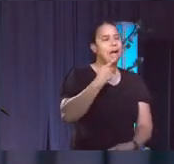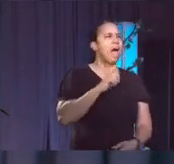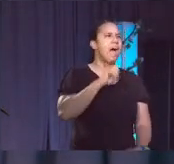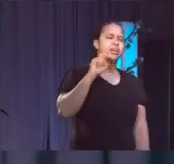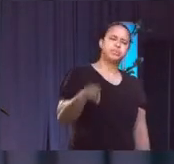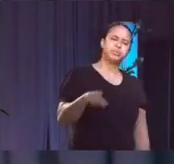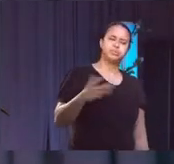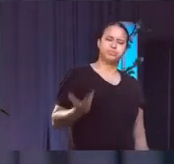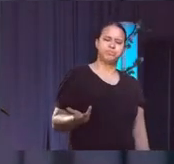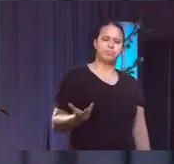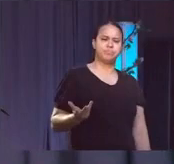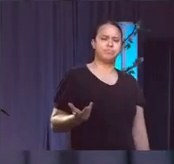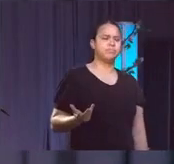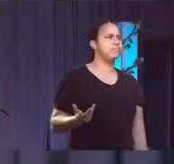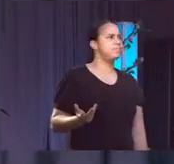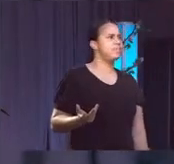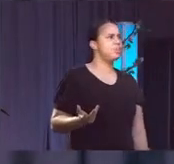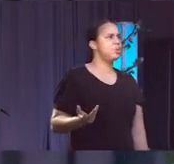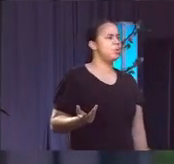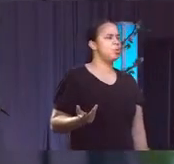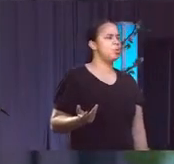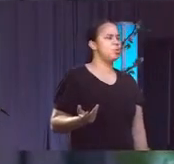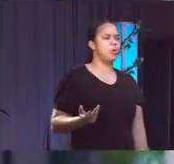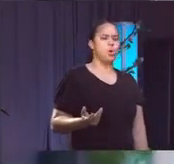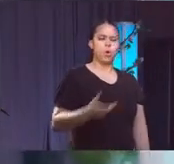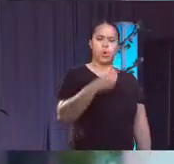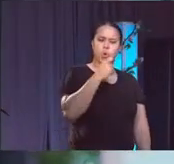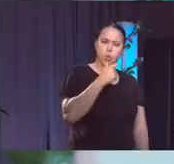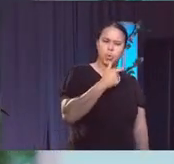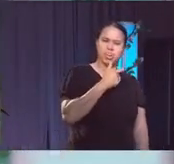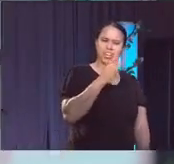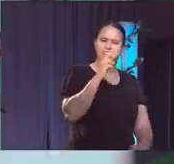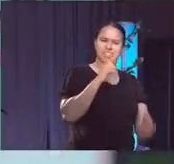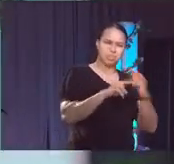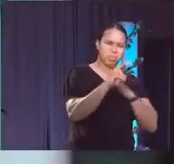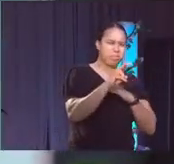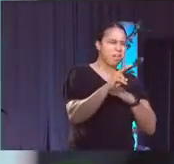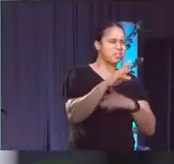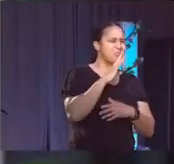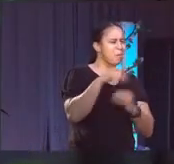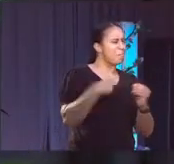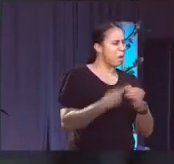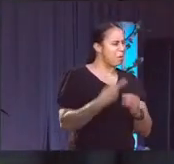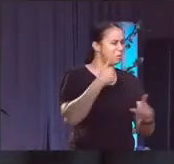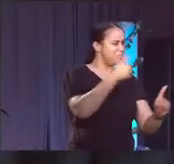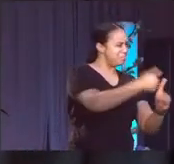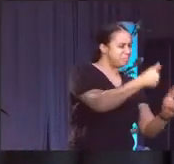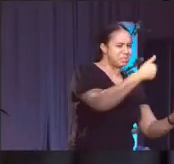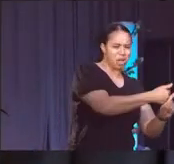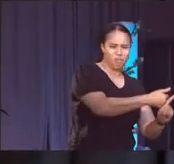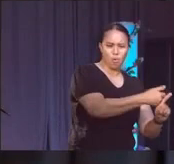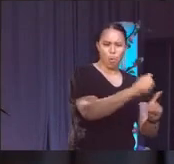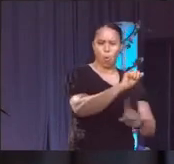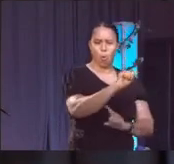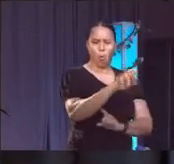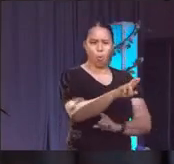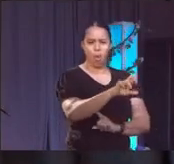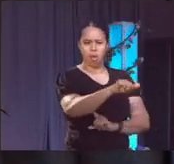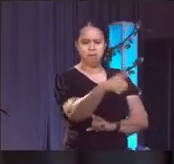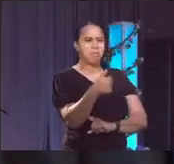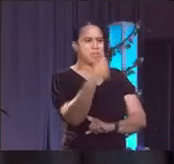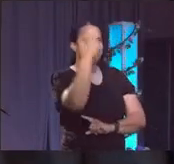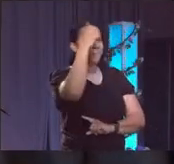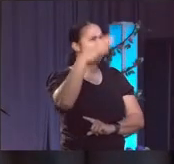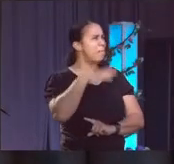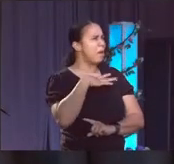you, of whom does the prophet say this, of himself or of some other